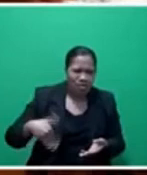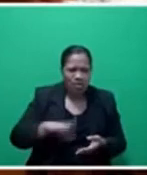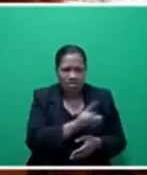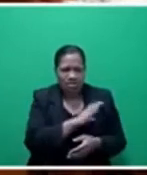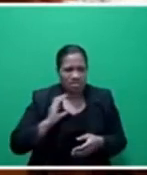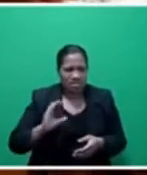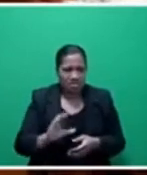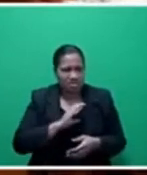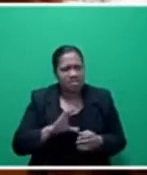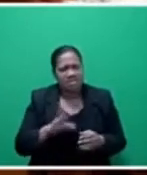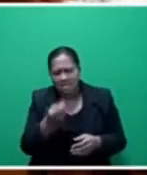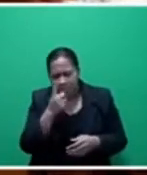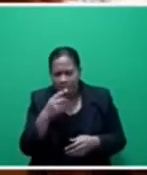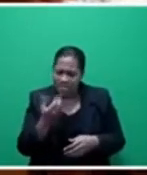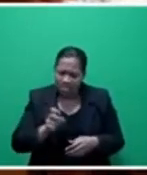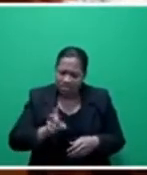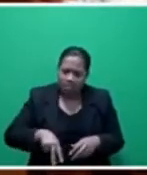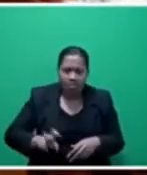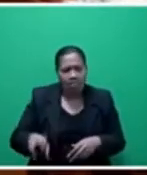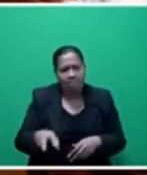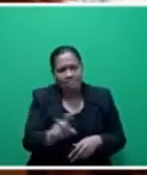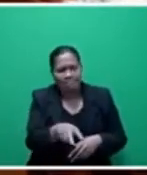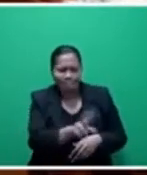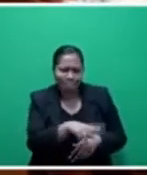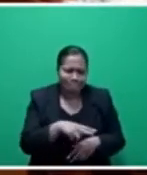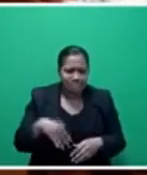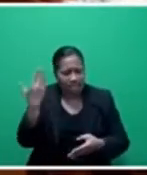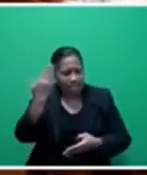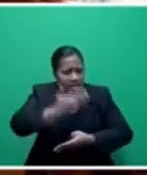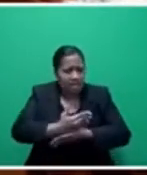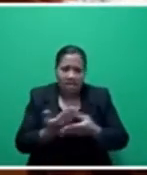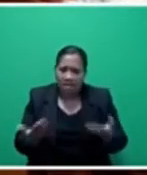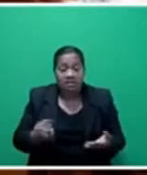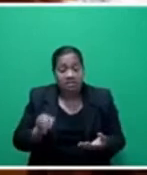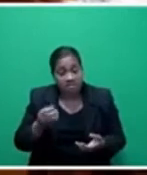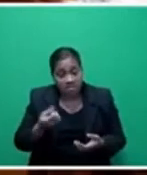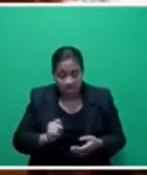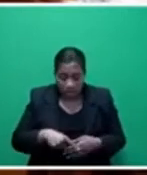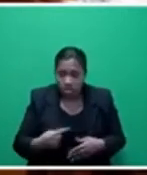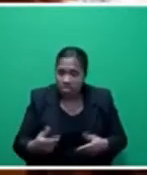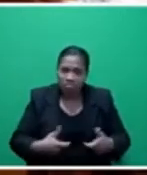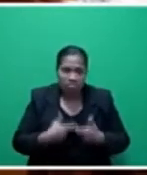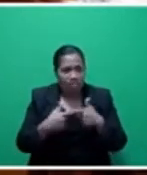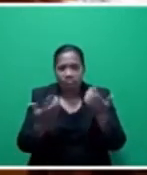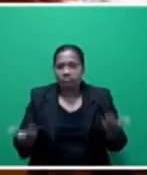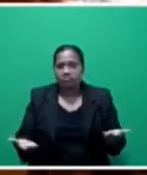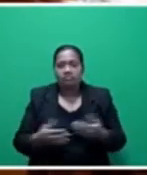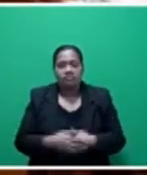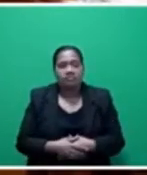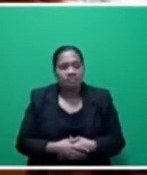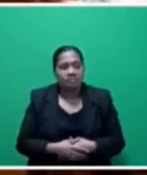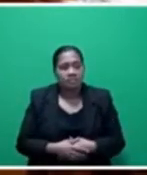some people are still wandering around at all hours of the night, so that is a continuing challenge for government. But